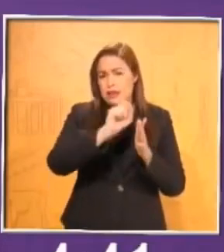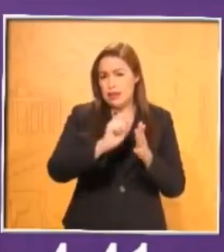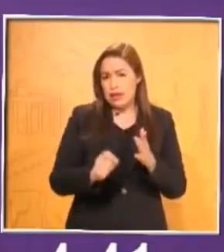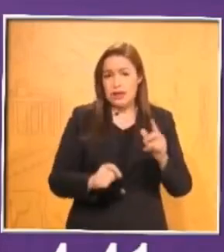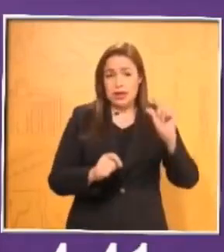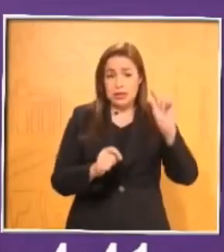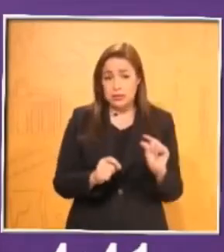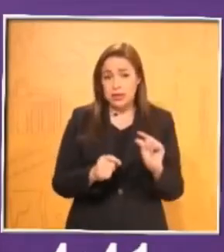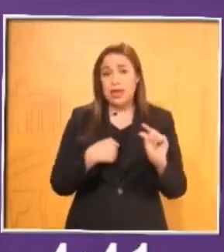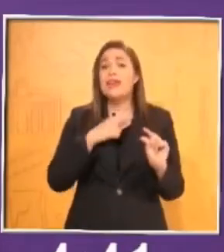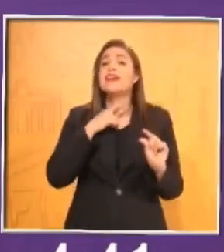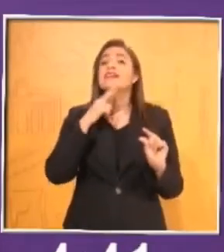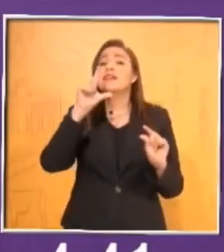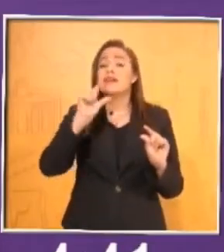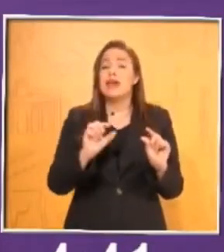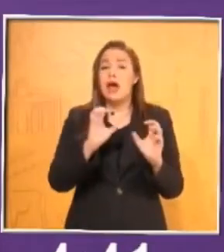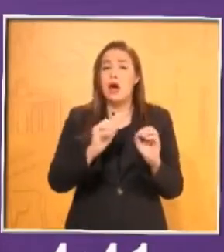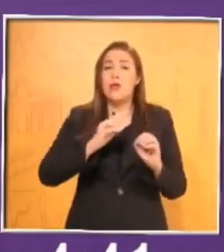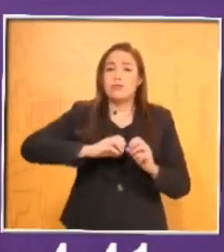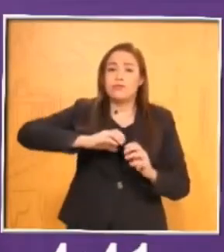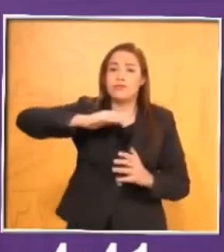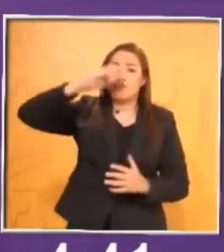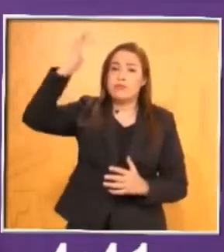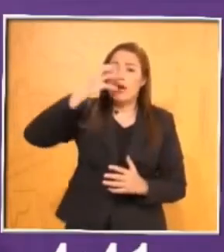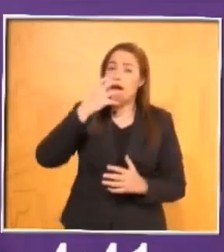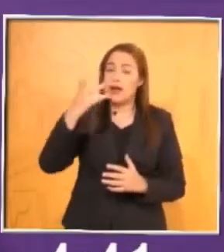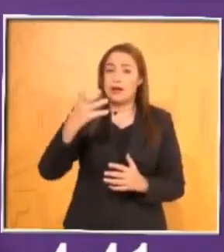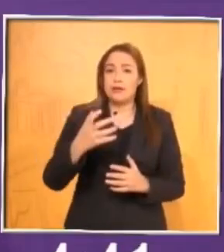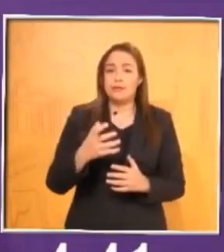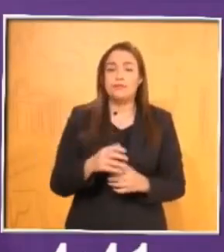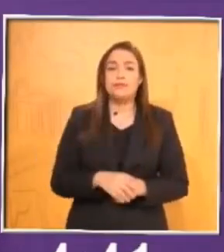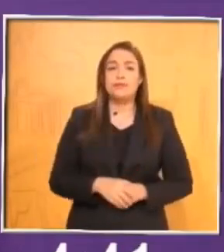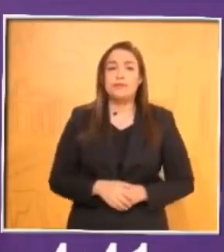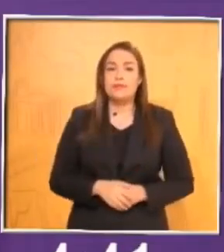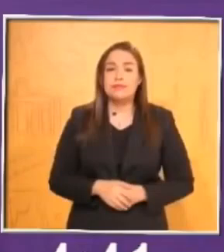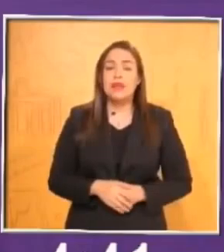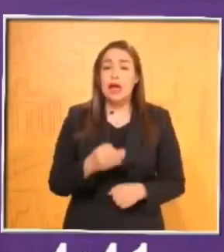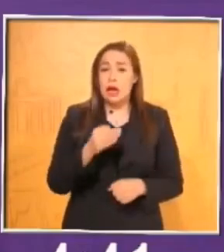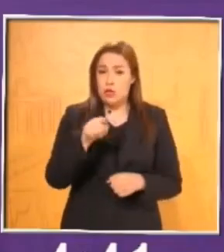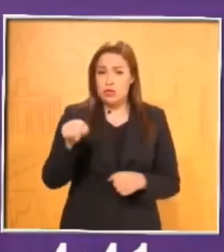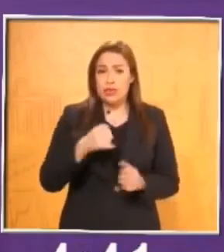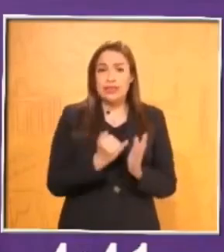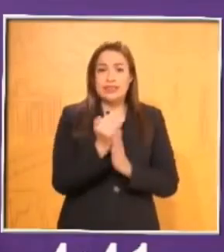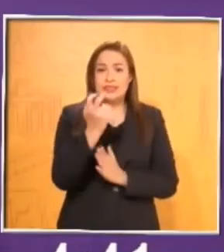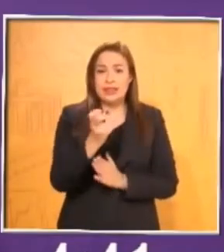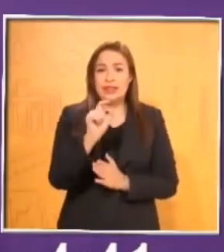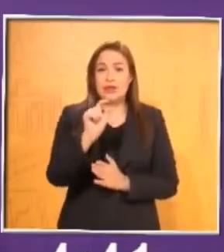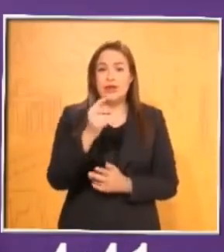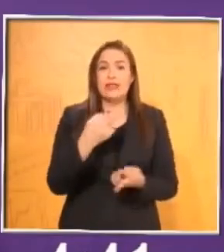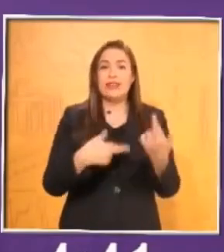attractive your comic strip, okay? We're going to make a pause and then we come back.